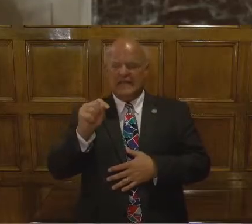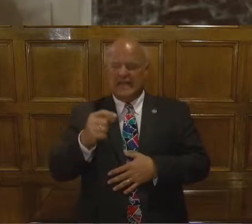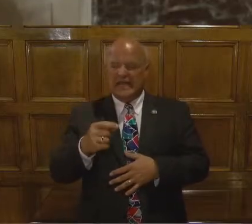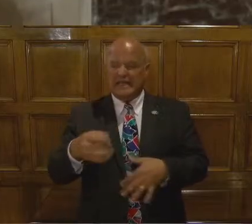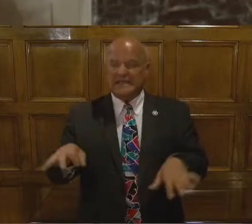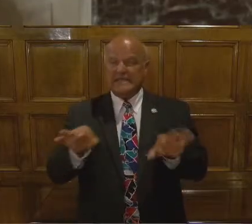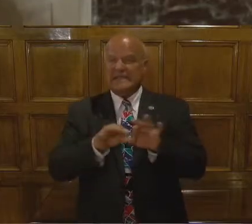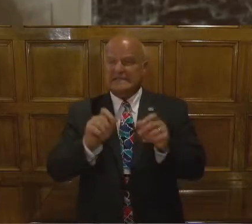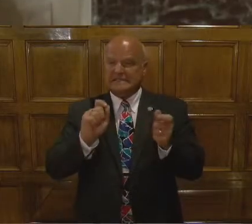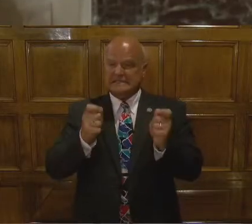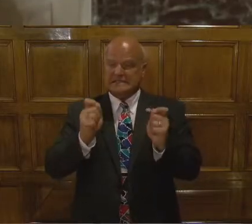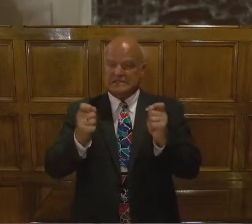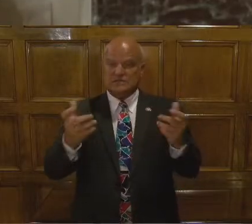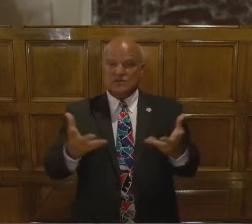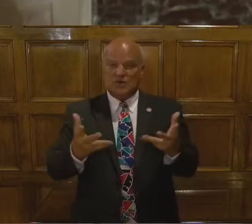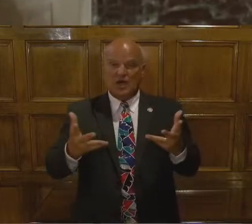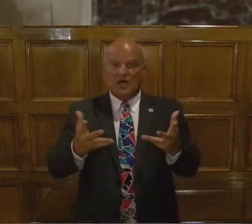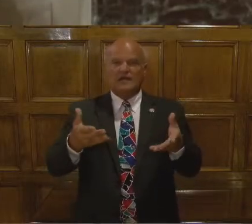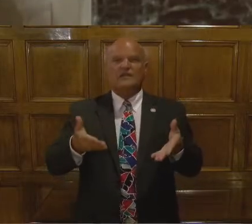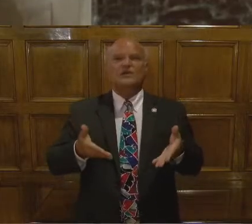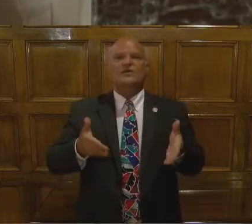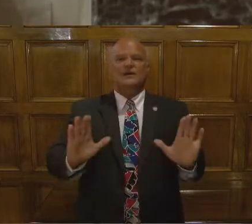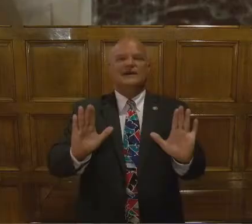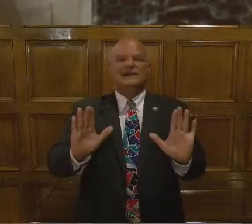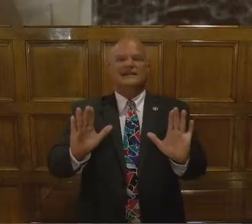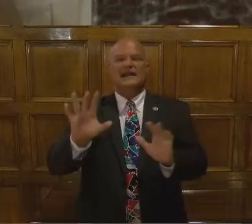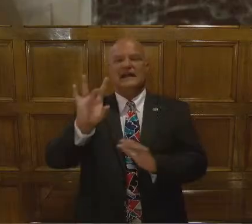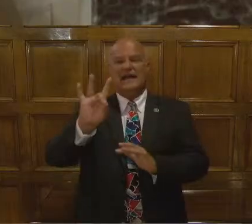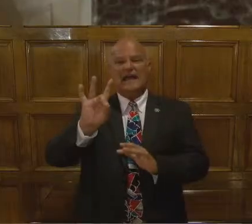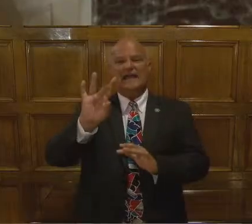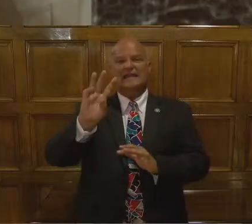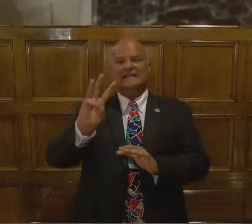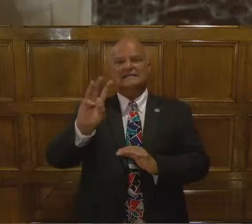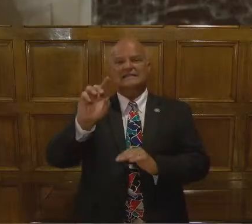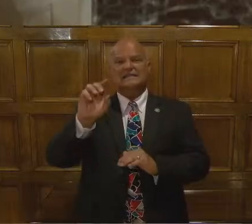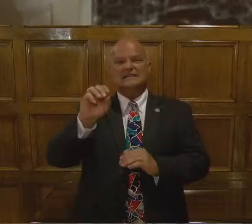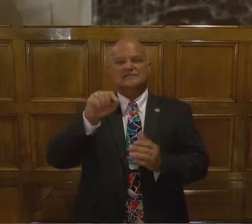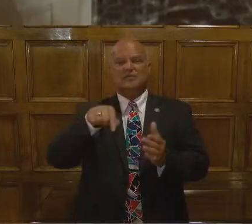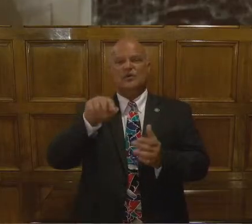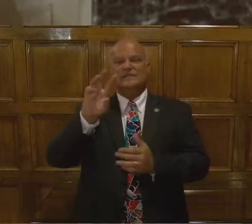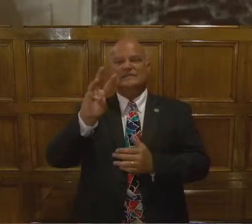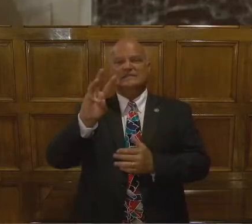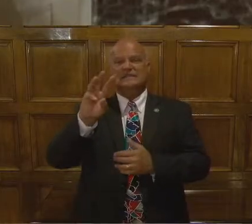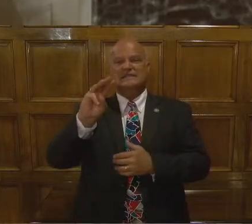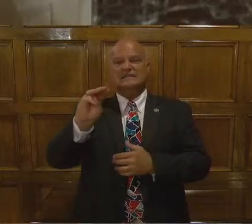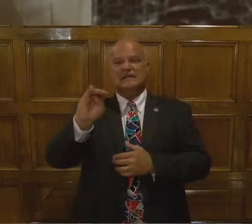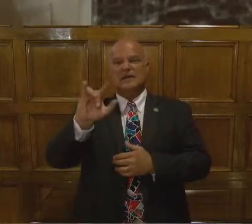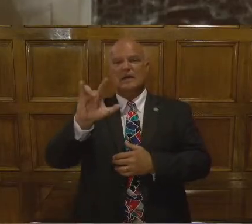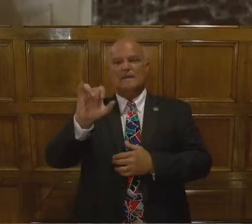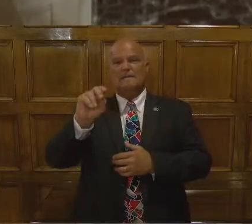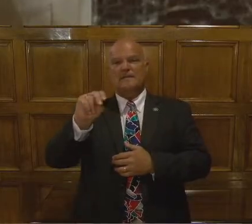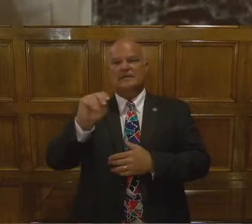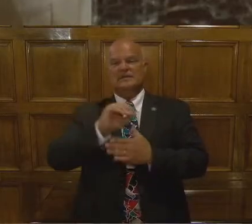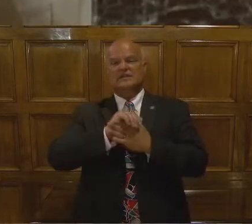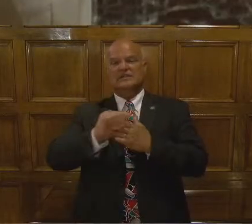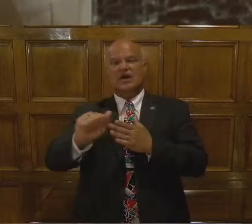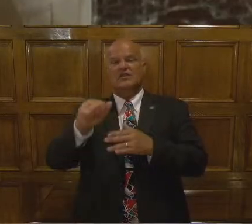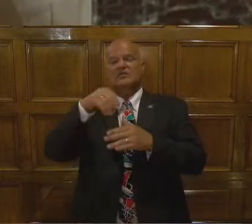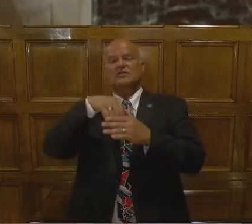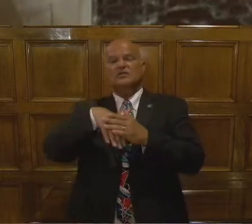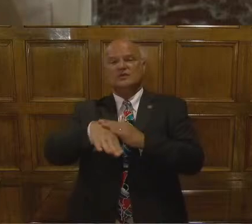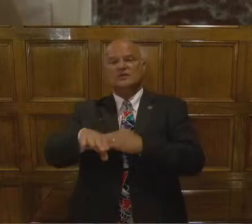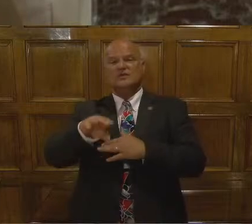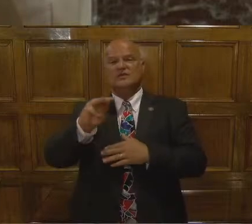of that revision is that it will allow $86.6 million to flow into the Medicaid Trust